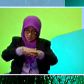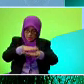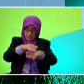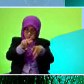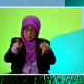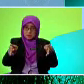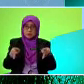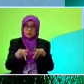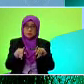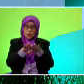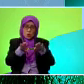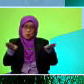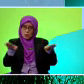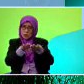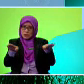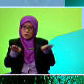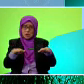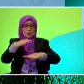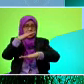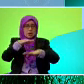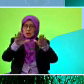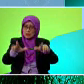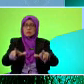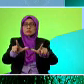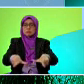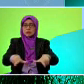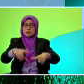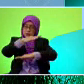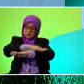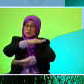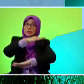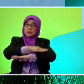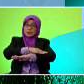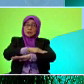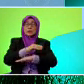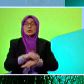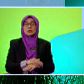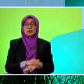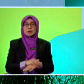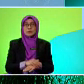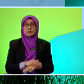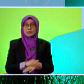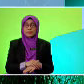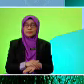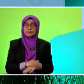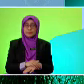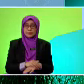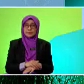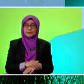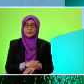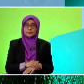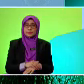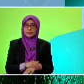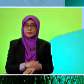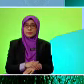on a plate. Leave it bare like that on the table, and both of them are left on the table at